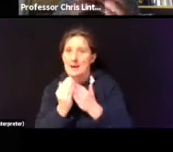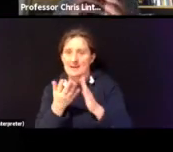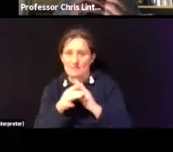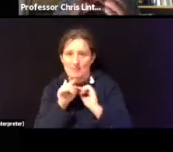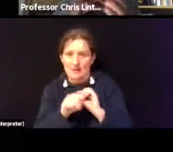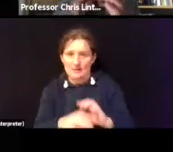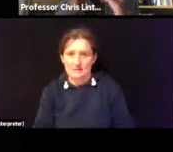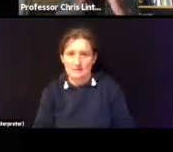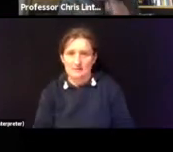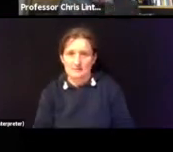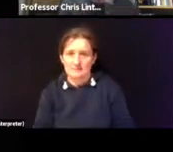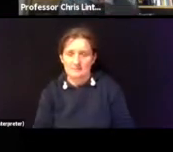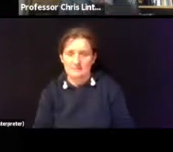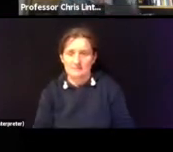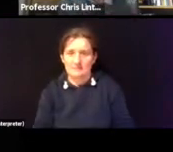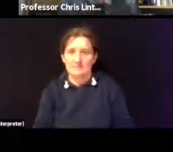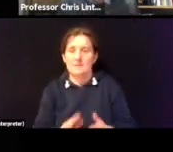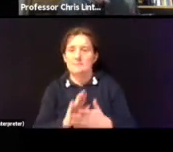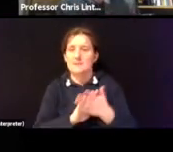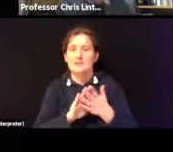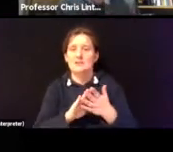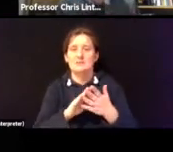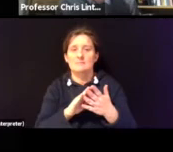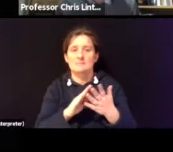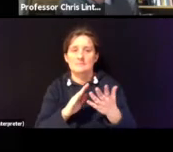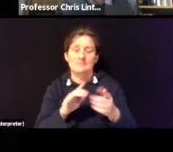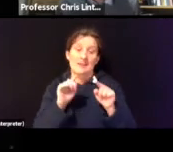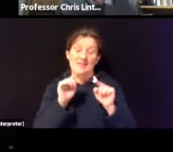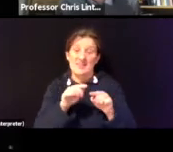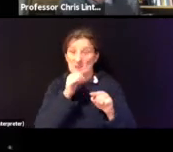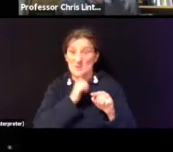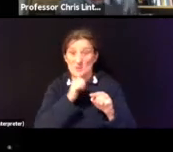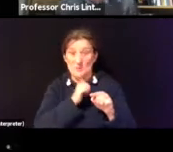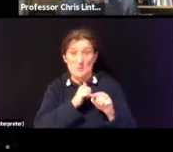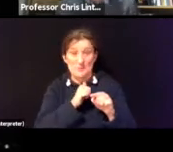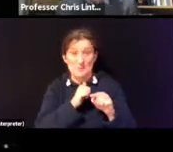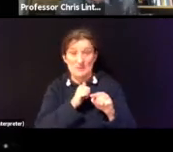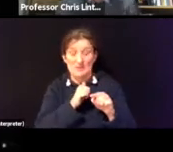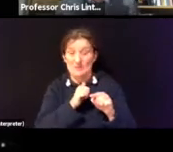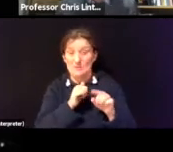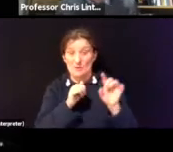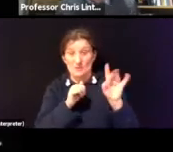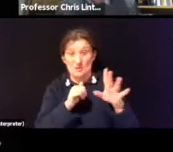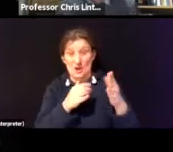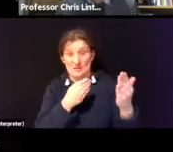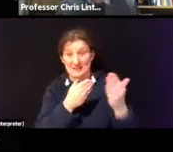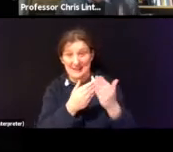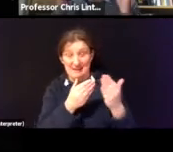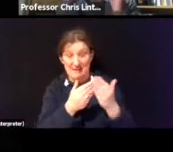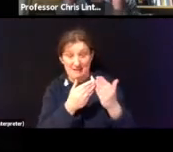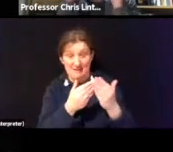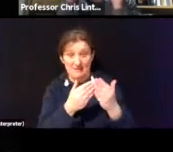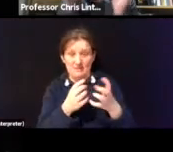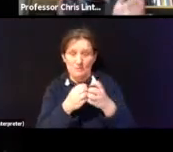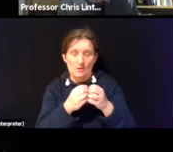that you don't need the planets to be in line. So this has been used for many, particularly nearby stars, where it's worth putting in the effort